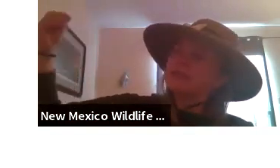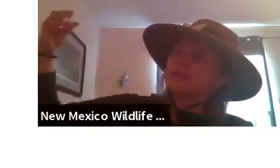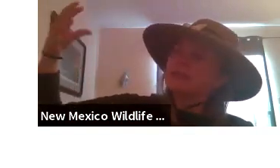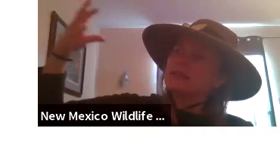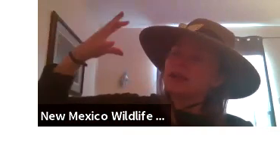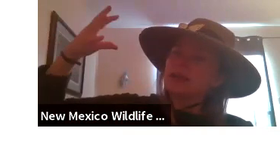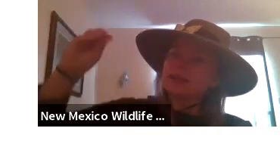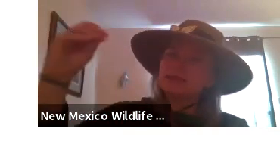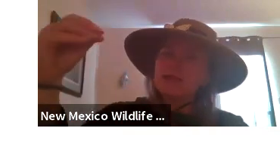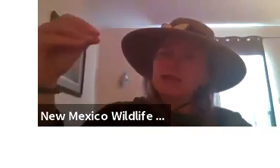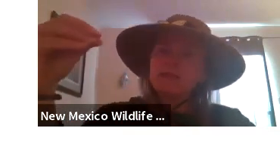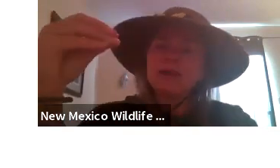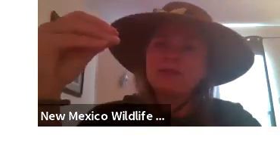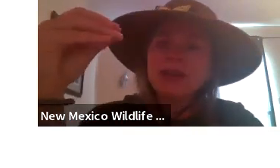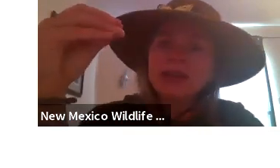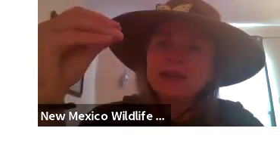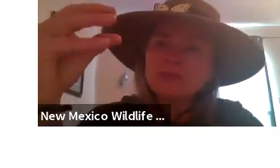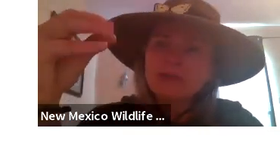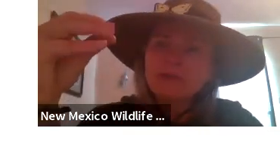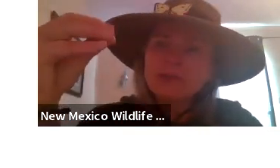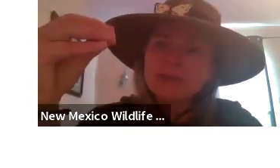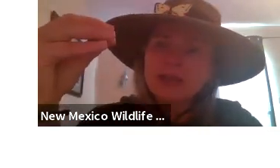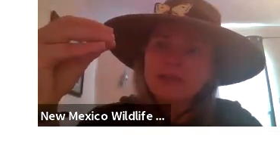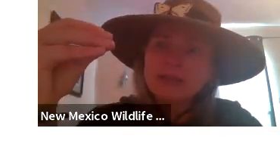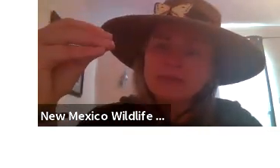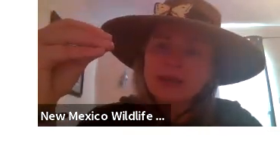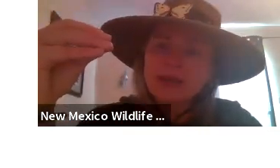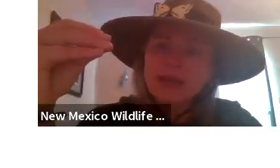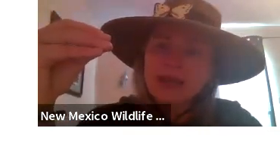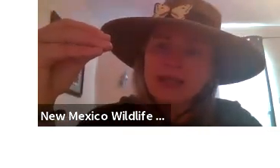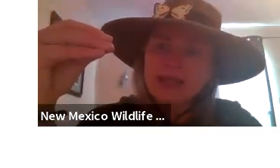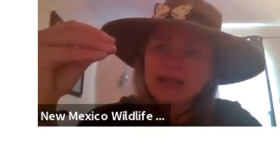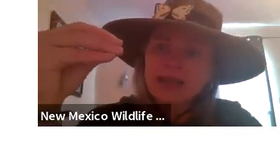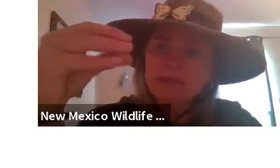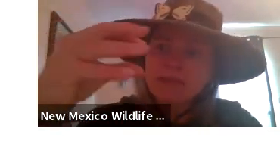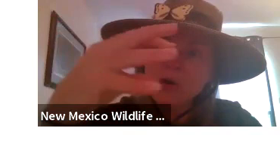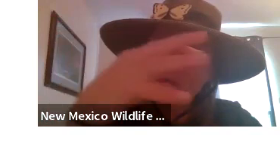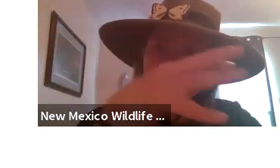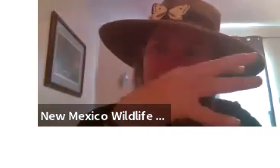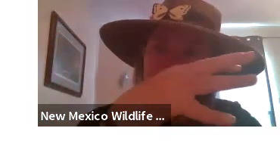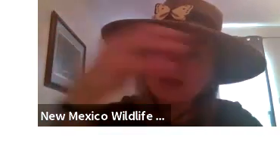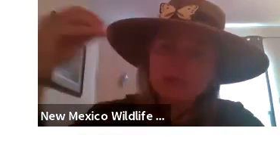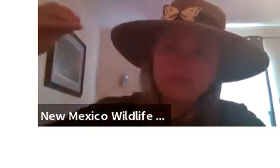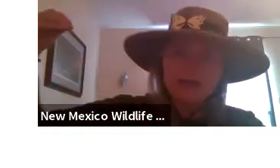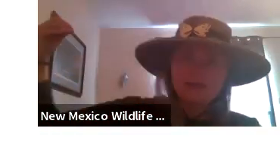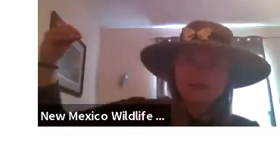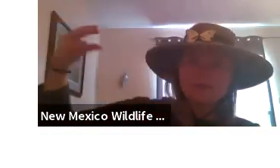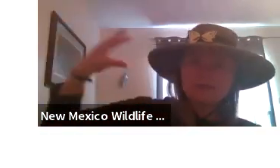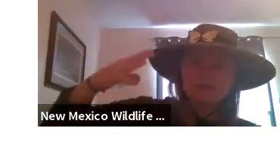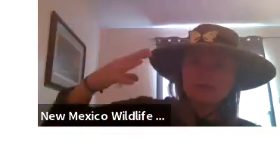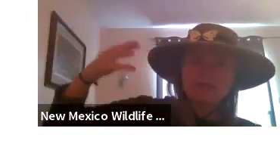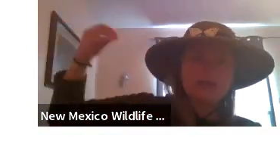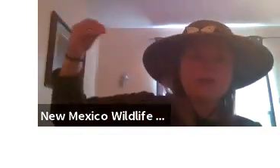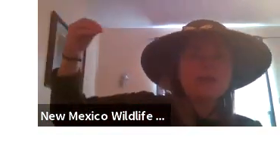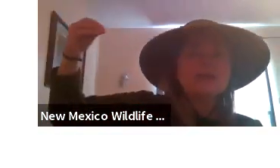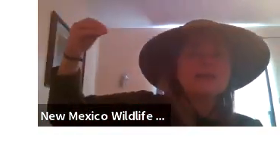first and then sign like this. But you have your hand with all your fingers together in this way, and then it kind of opens like the rays of the